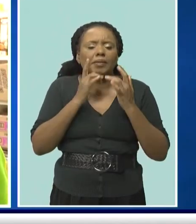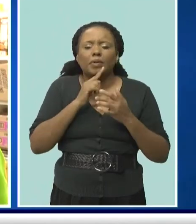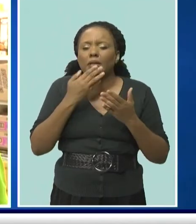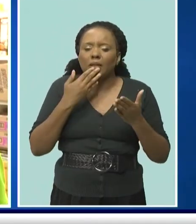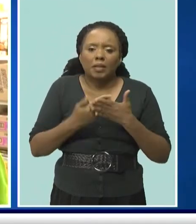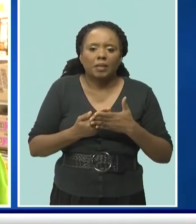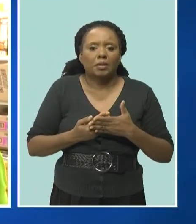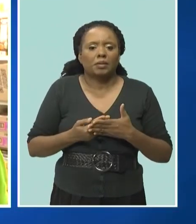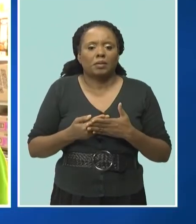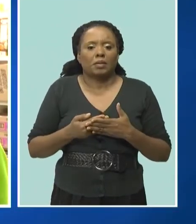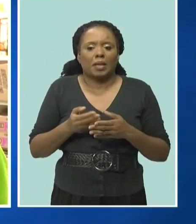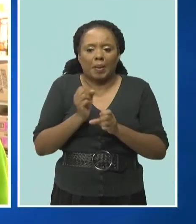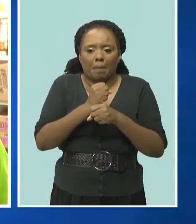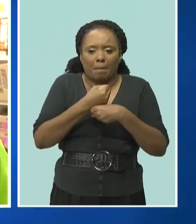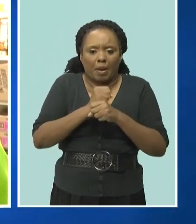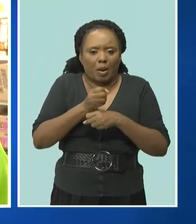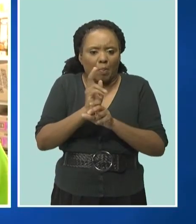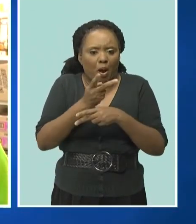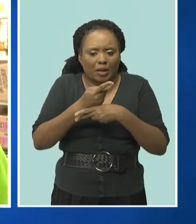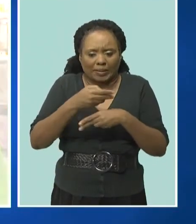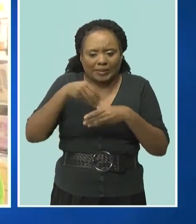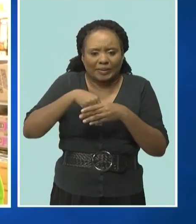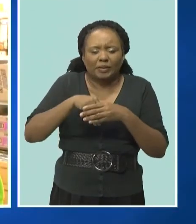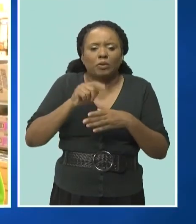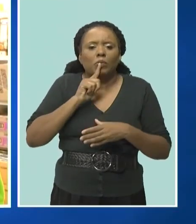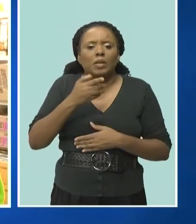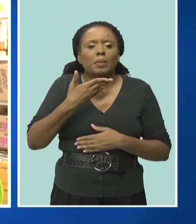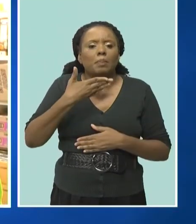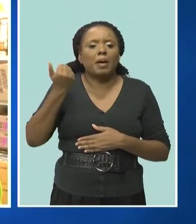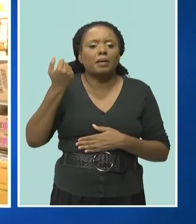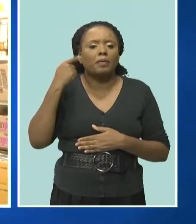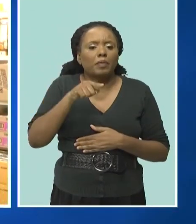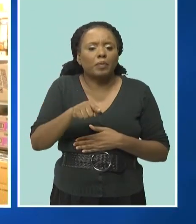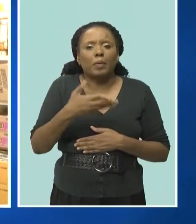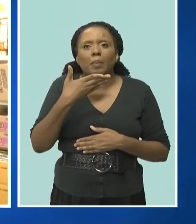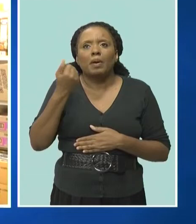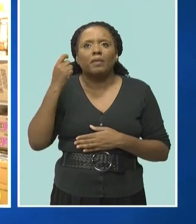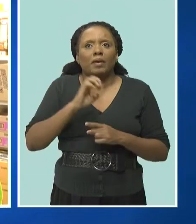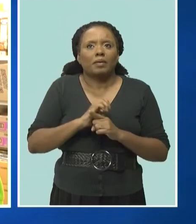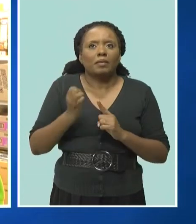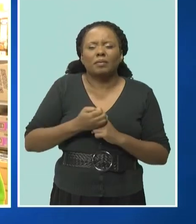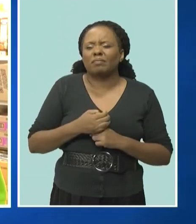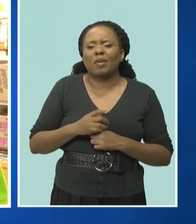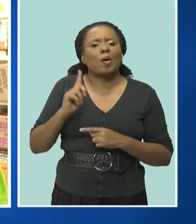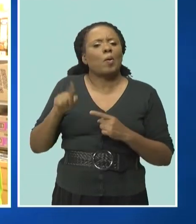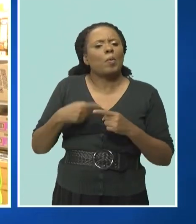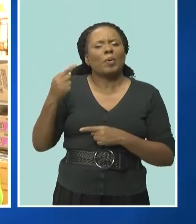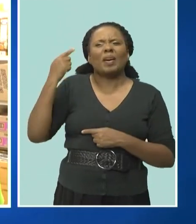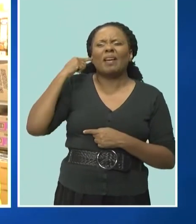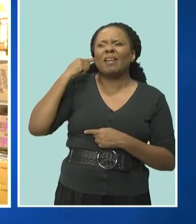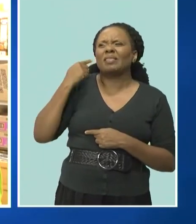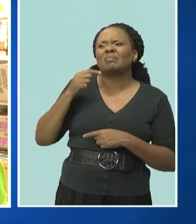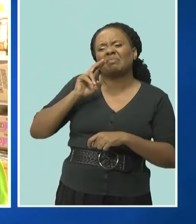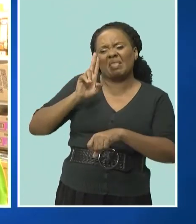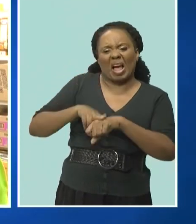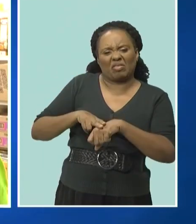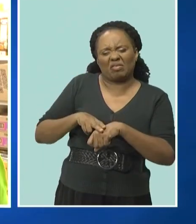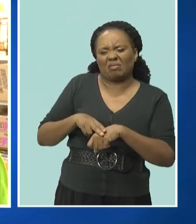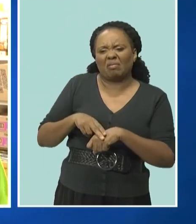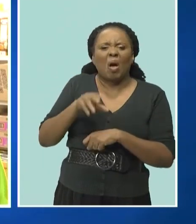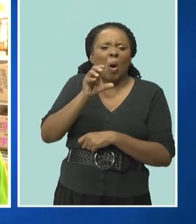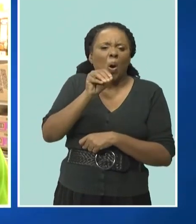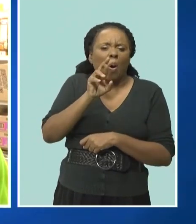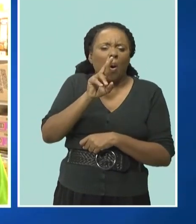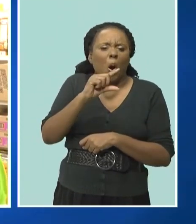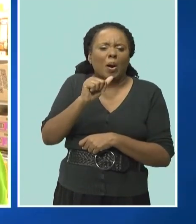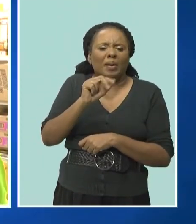are even better. It's better for you and it's better for the environment. I know when people think of organic, they necessarily think that it may taste like earthy or green, but this